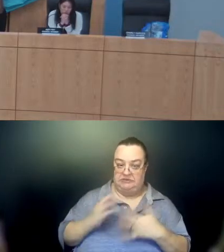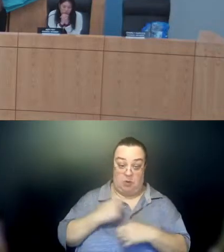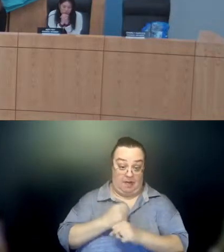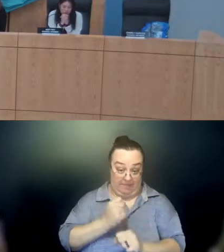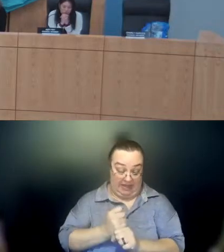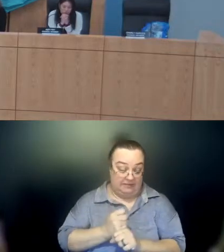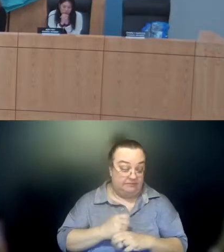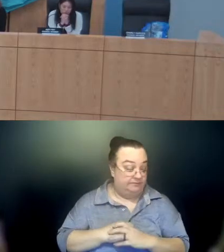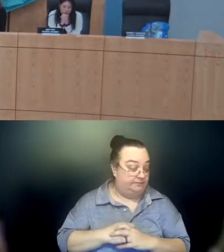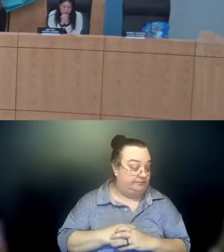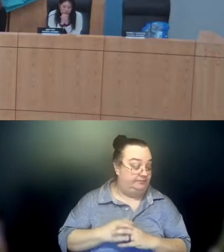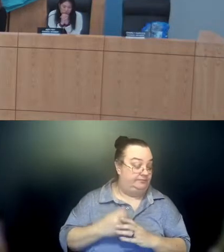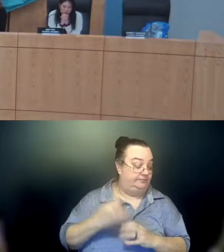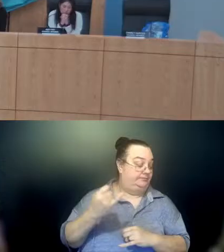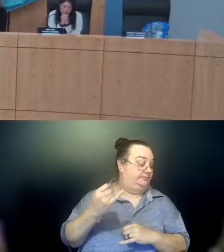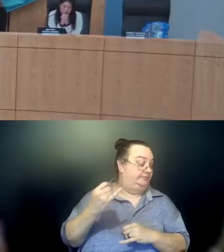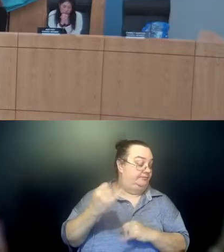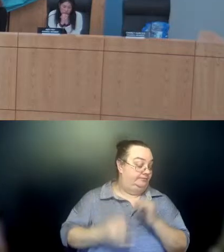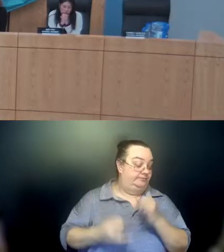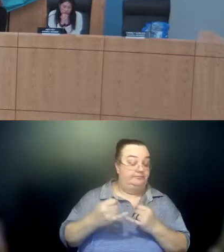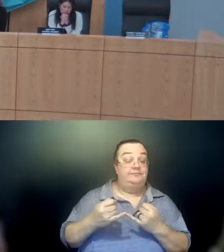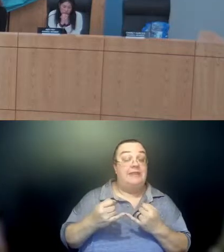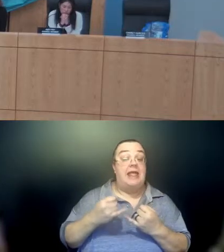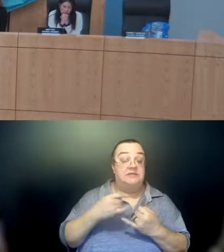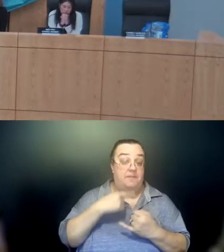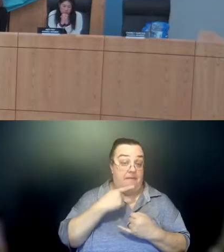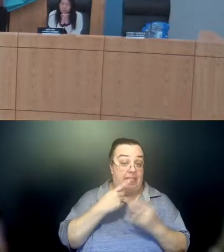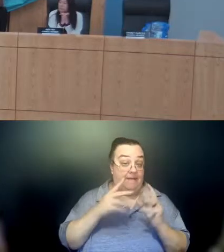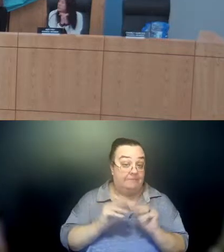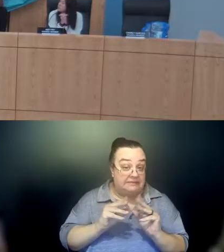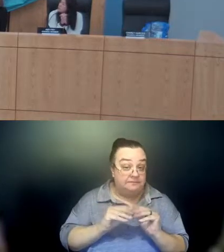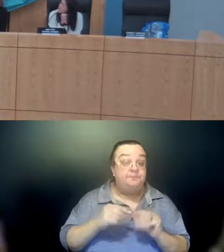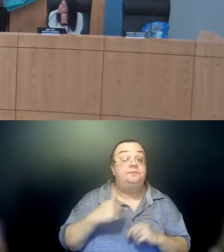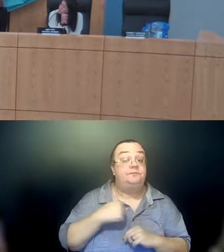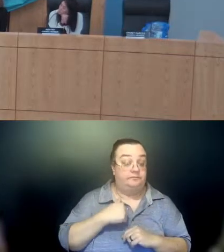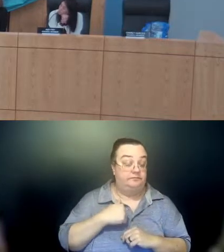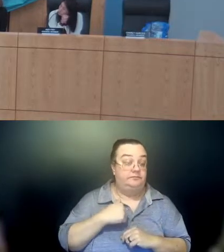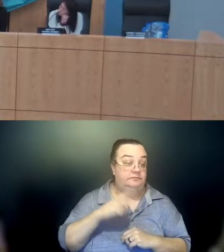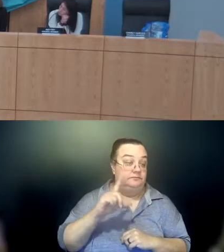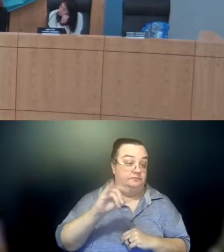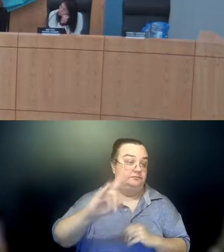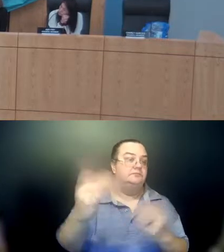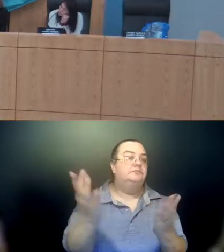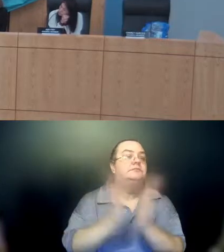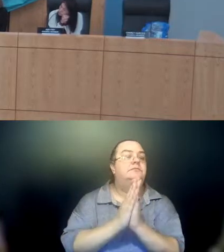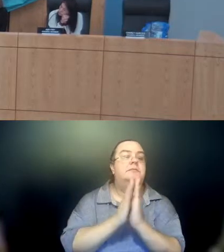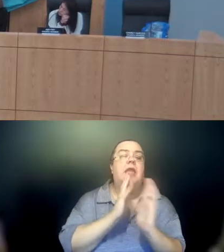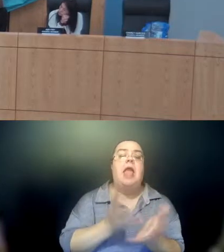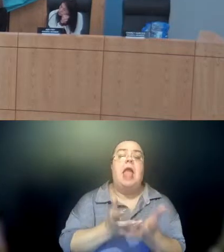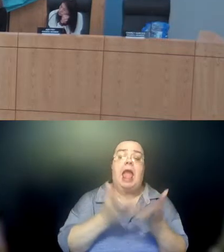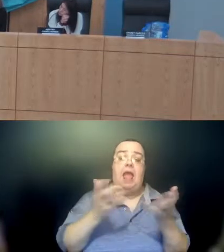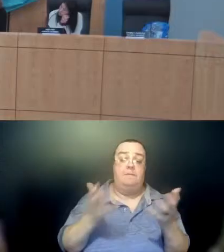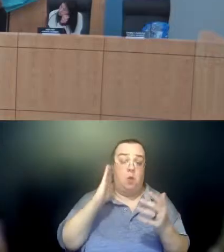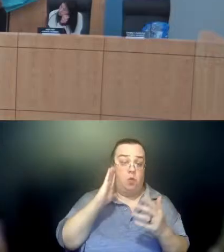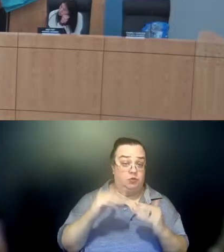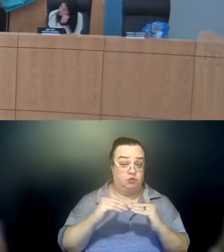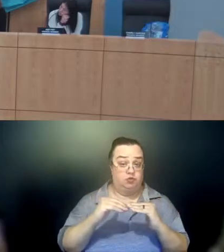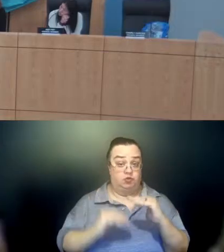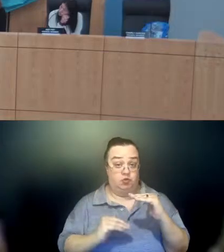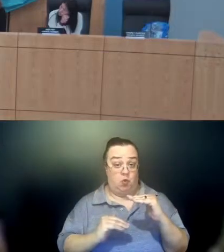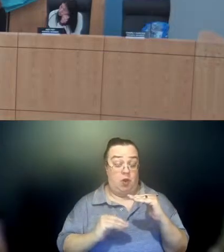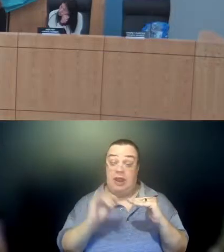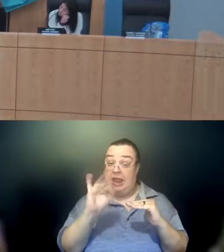last hearing or the last public meeting, I asked, how much would we be short if we did not